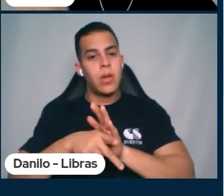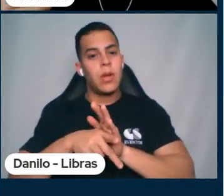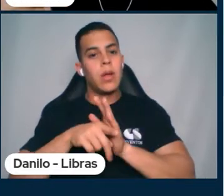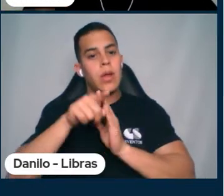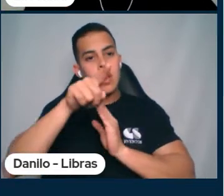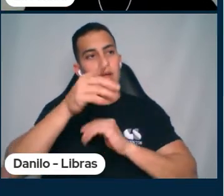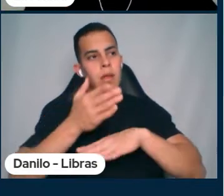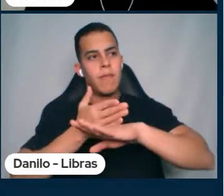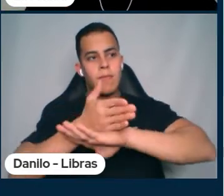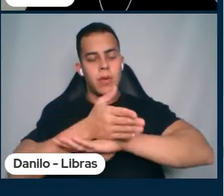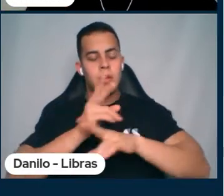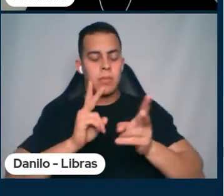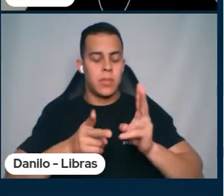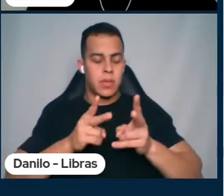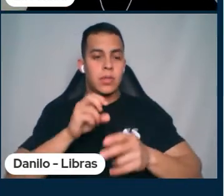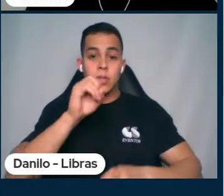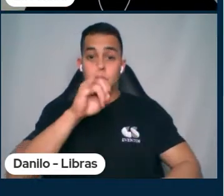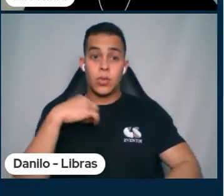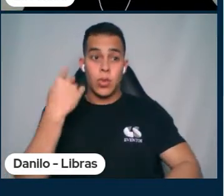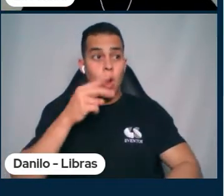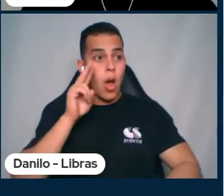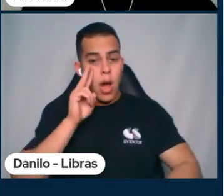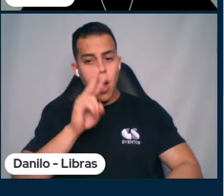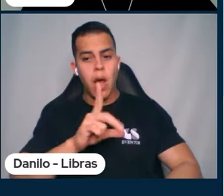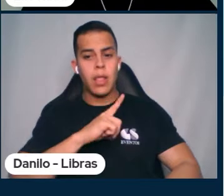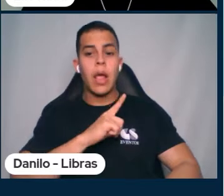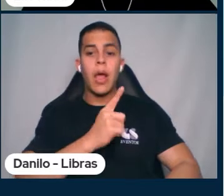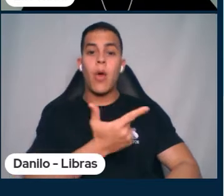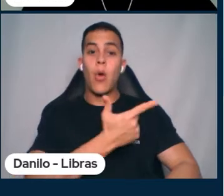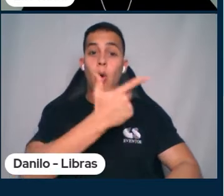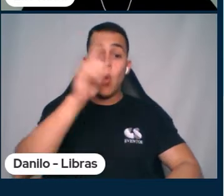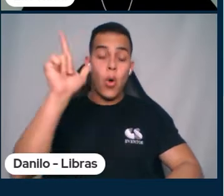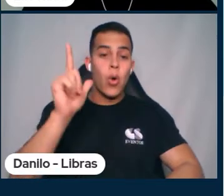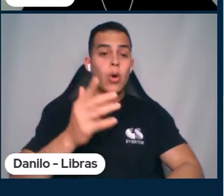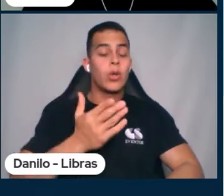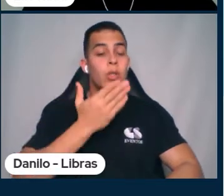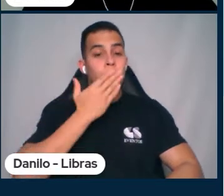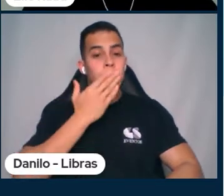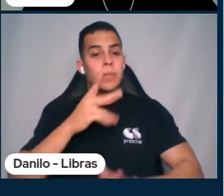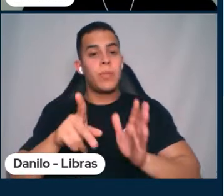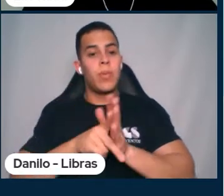So we have also those videos on the first page.